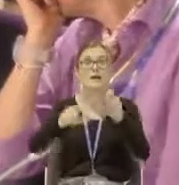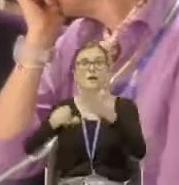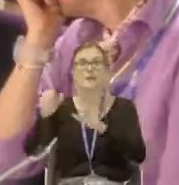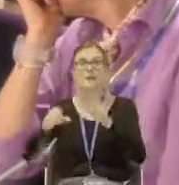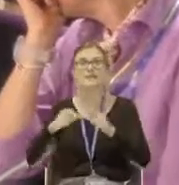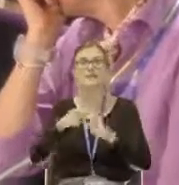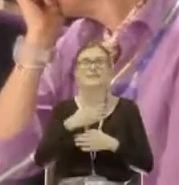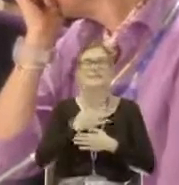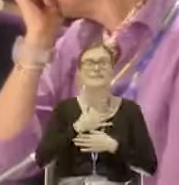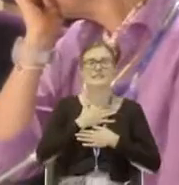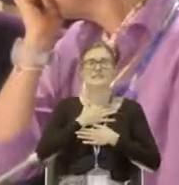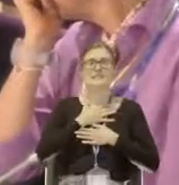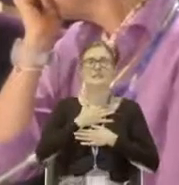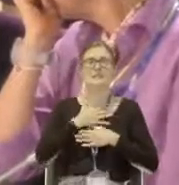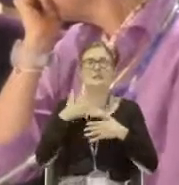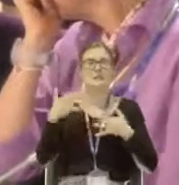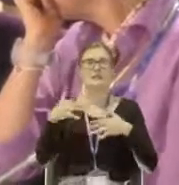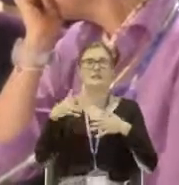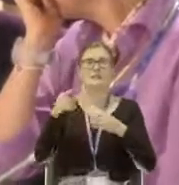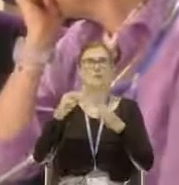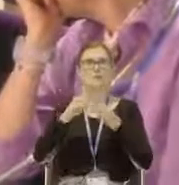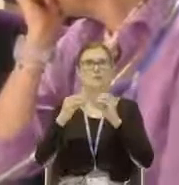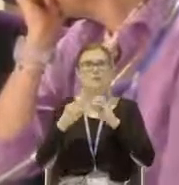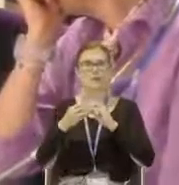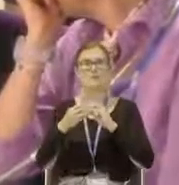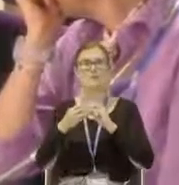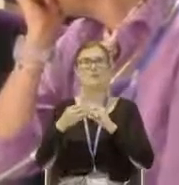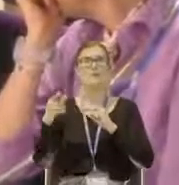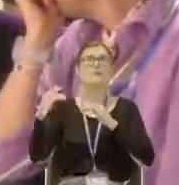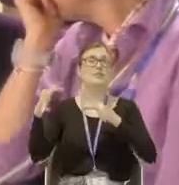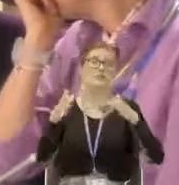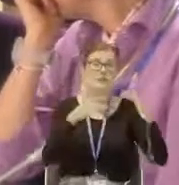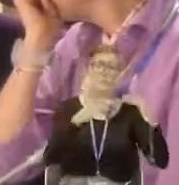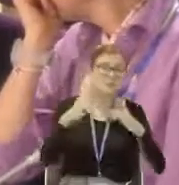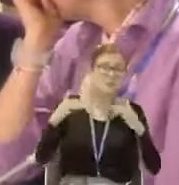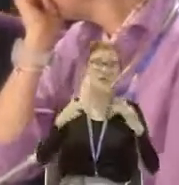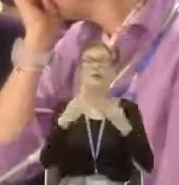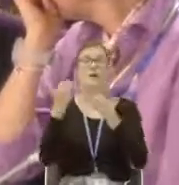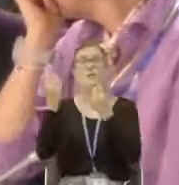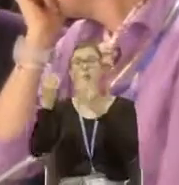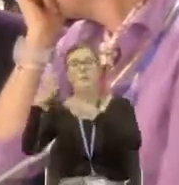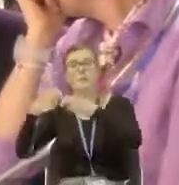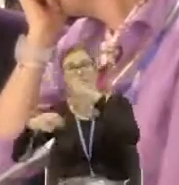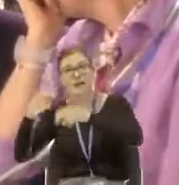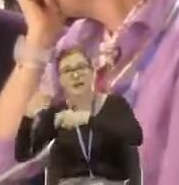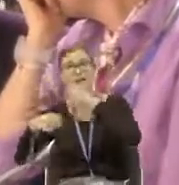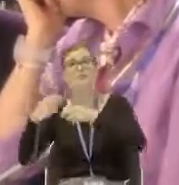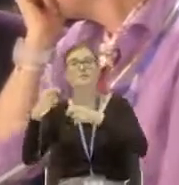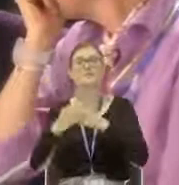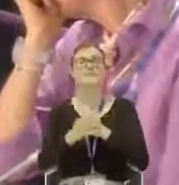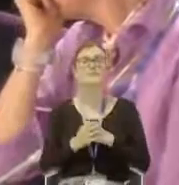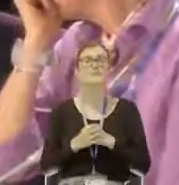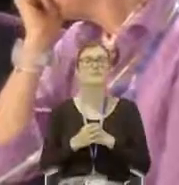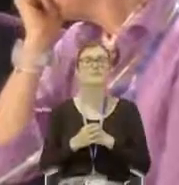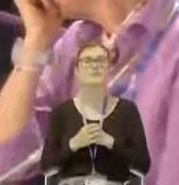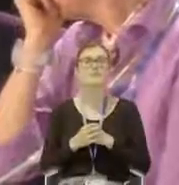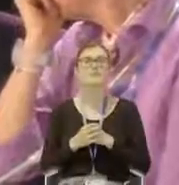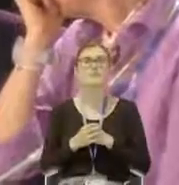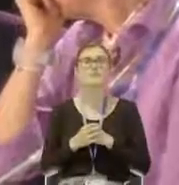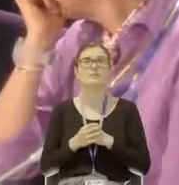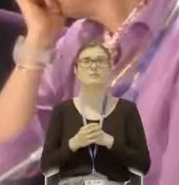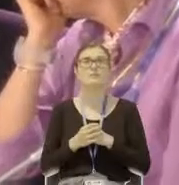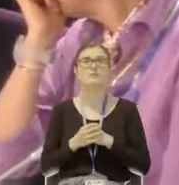crisis in the world, particularly the vulnerable state and communities, genuine efforts are needed to